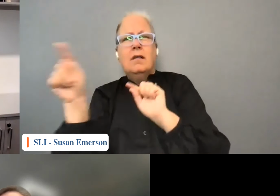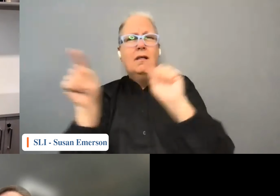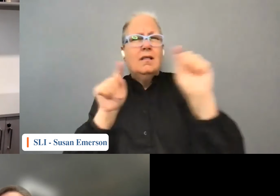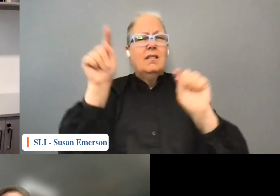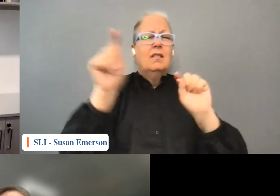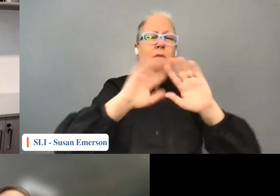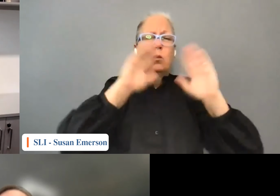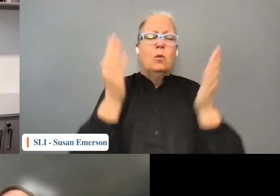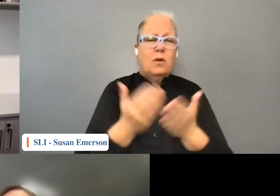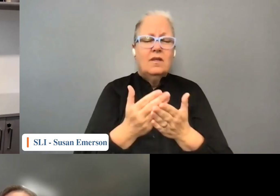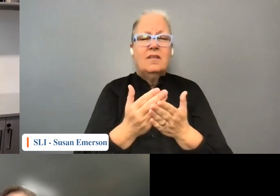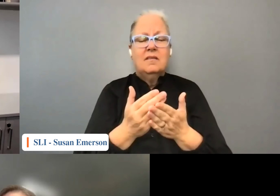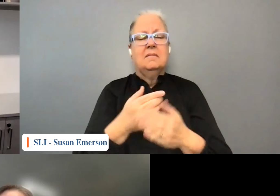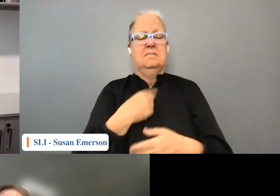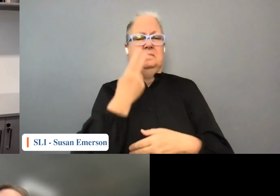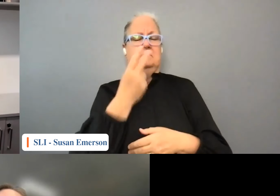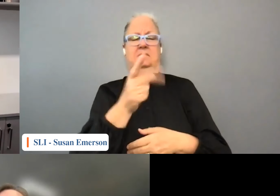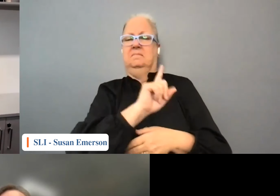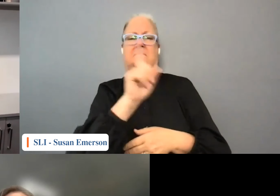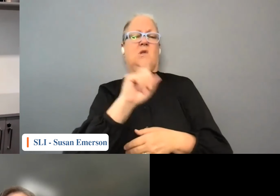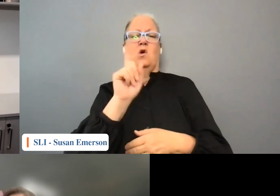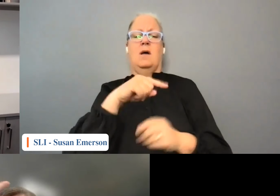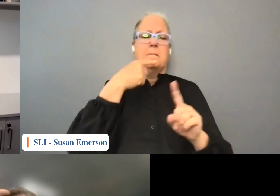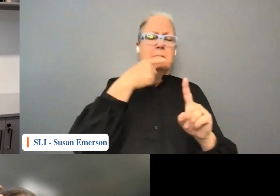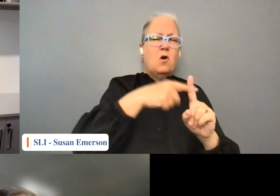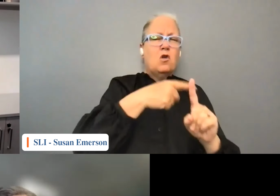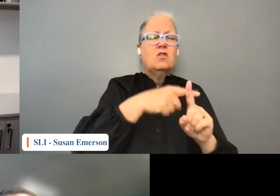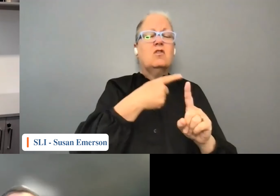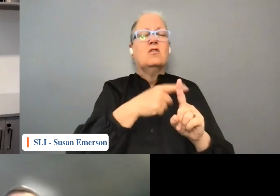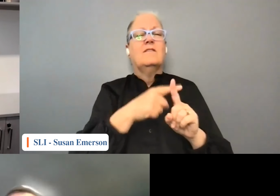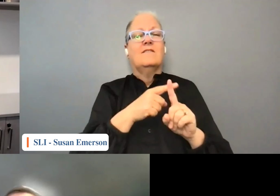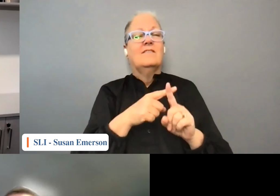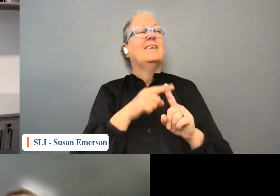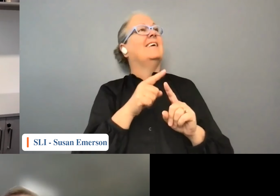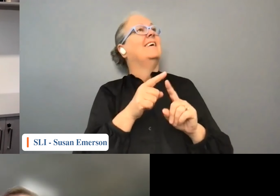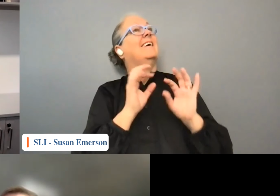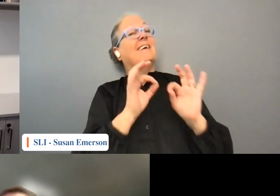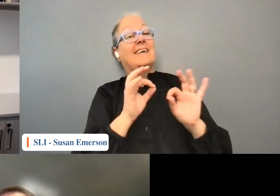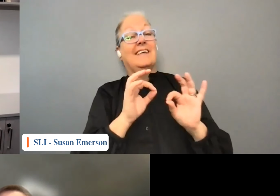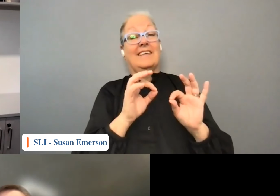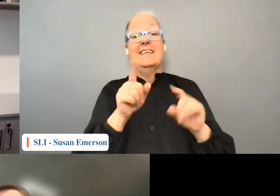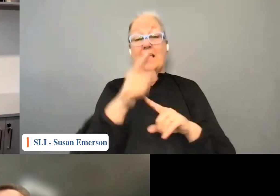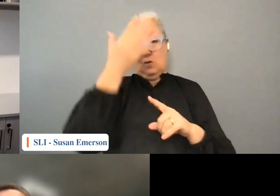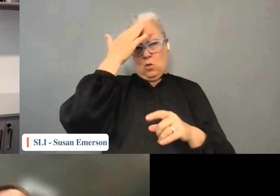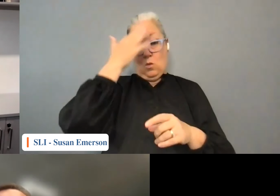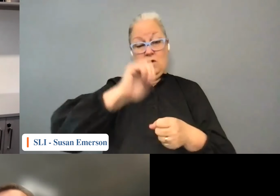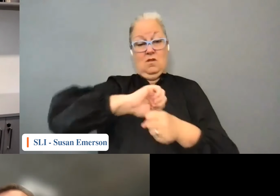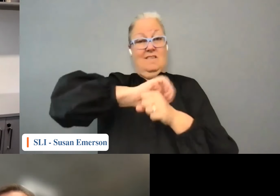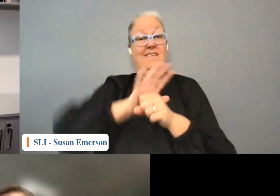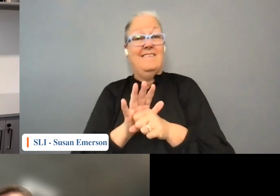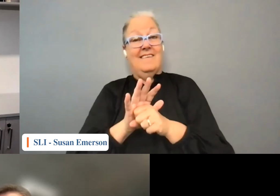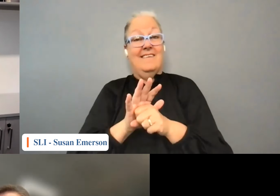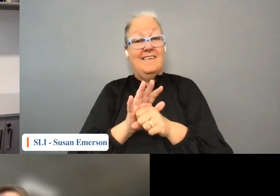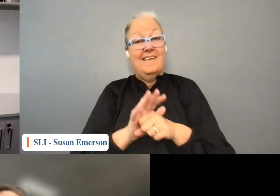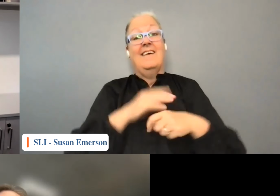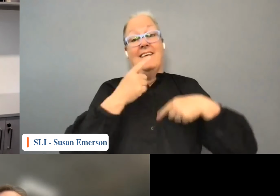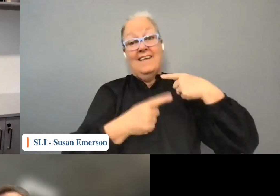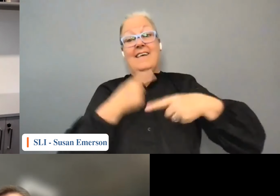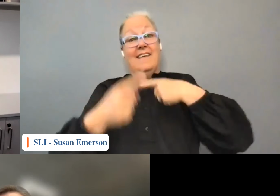positive economic response as the globe recovery covers from the pandemic that I so long to